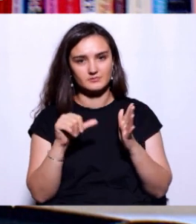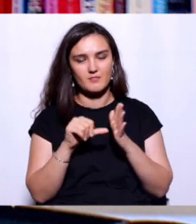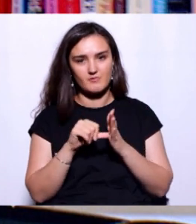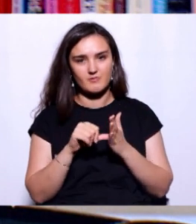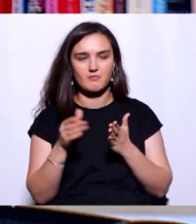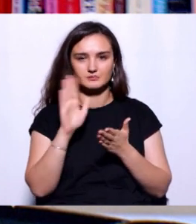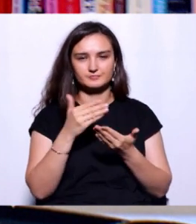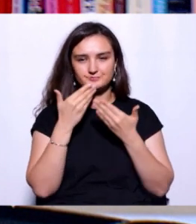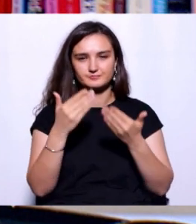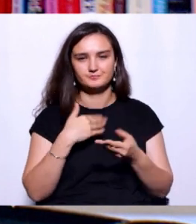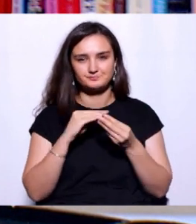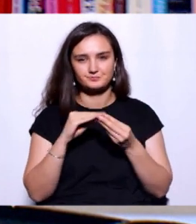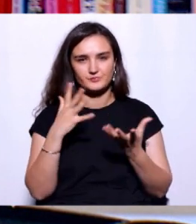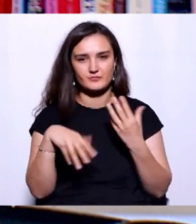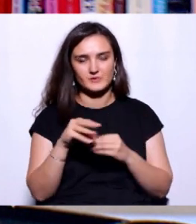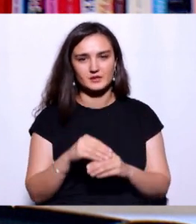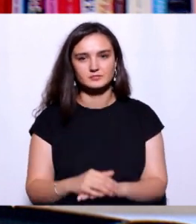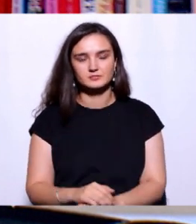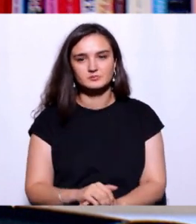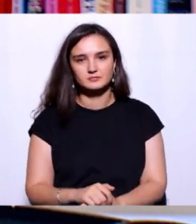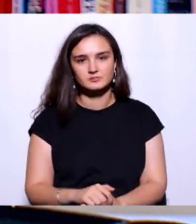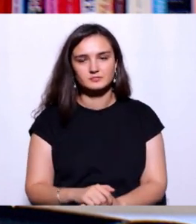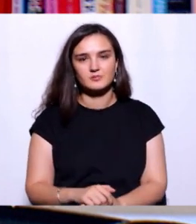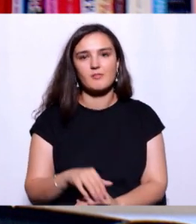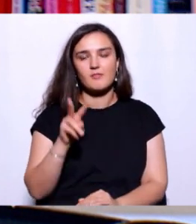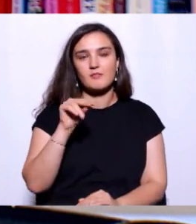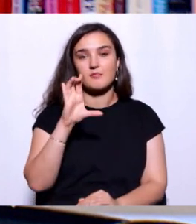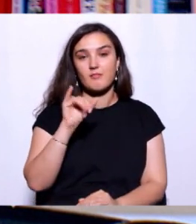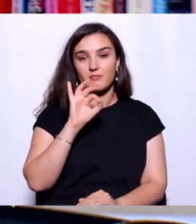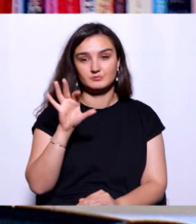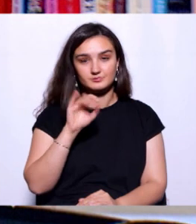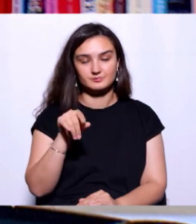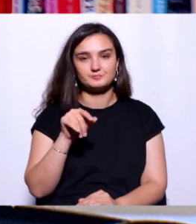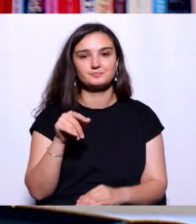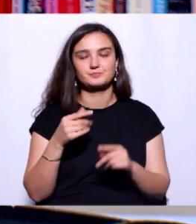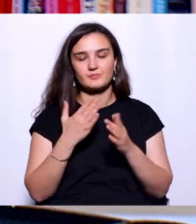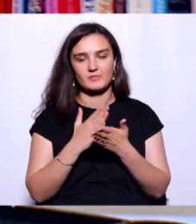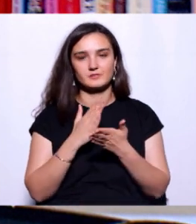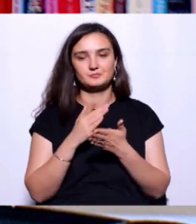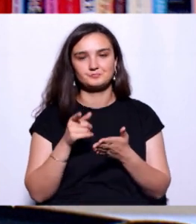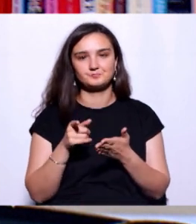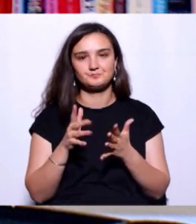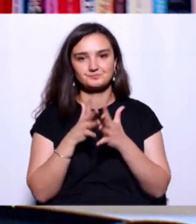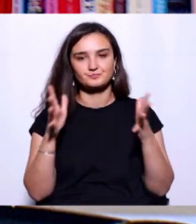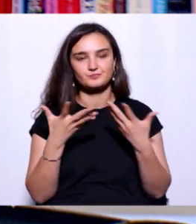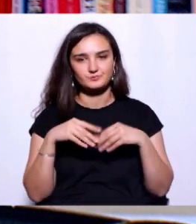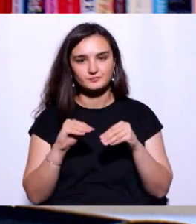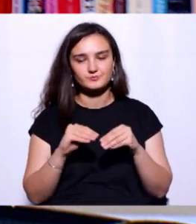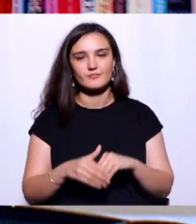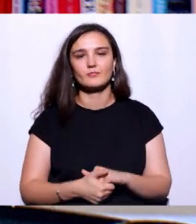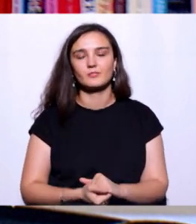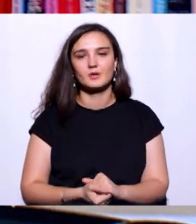here. Let's ask our friends. Okay. So, again, Lisa is talking. Blank have a big